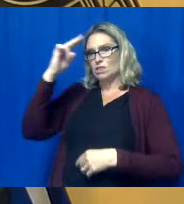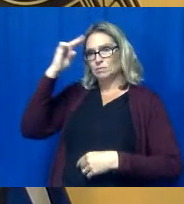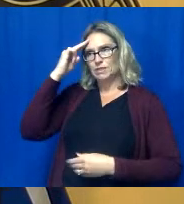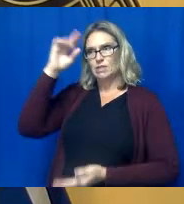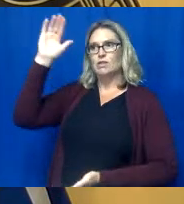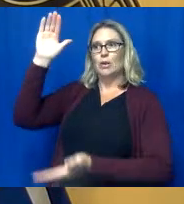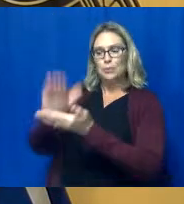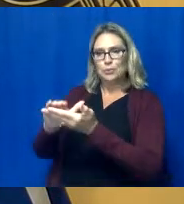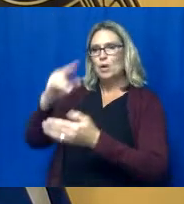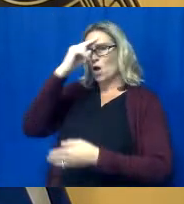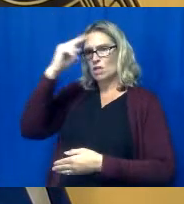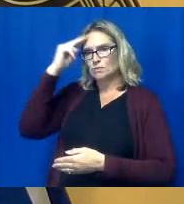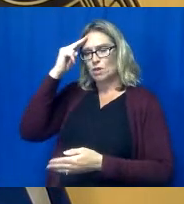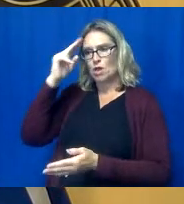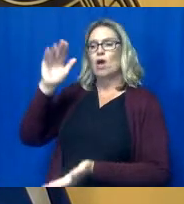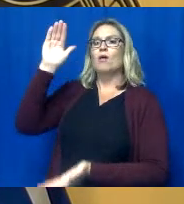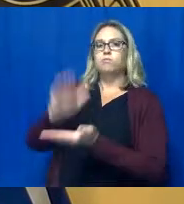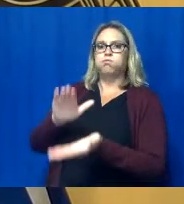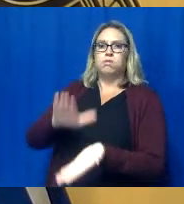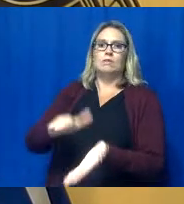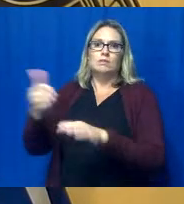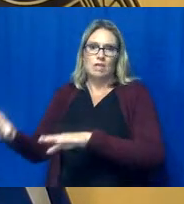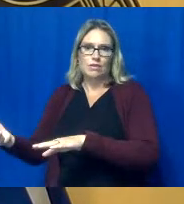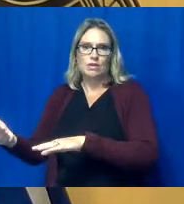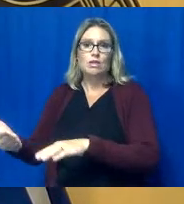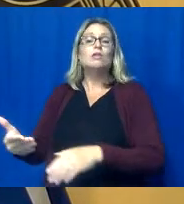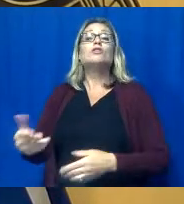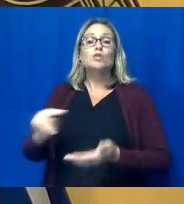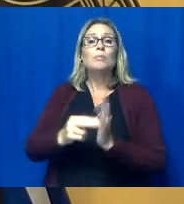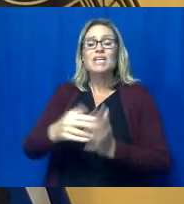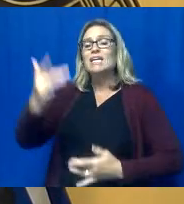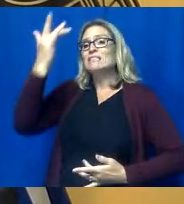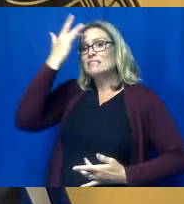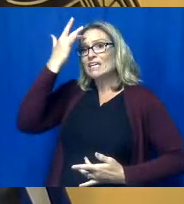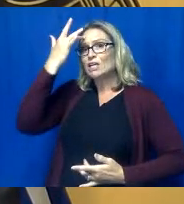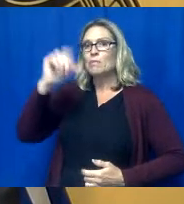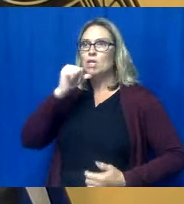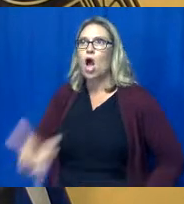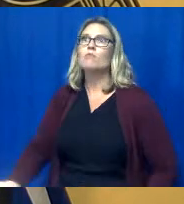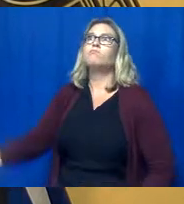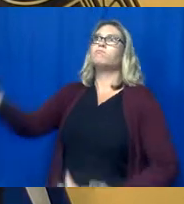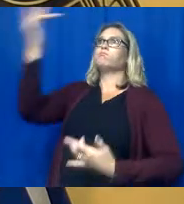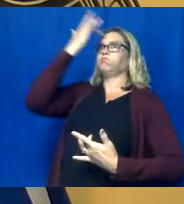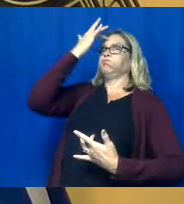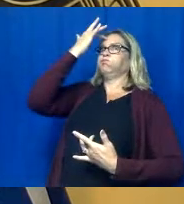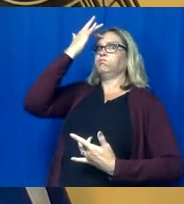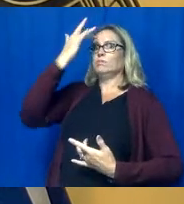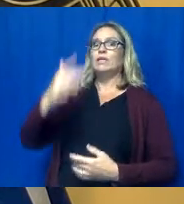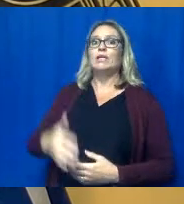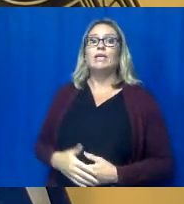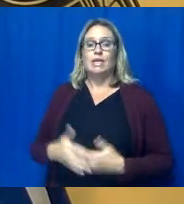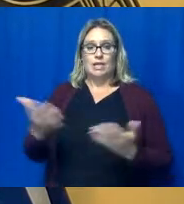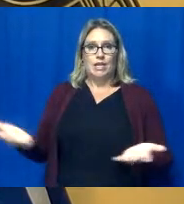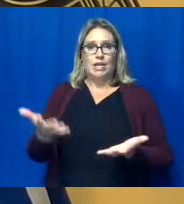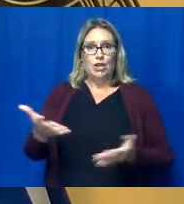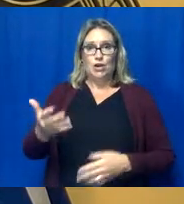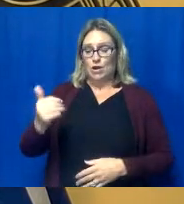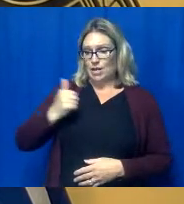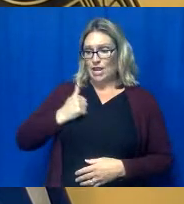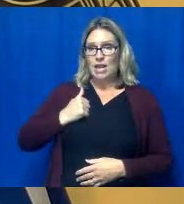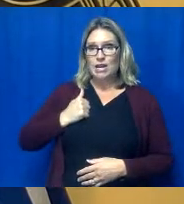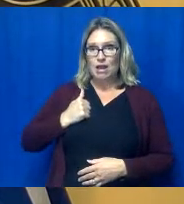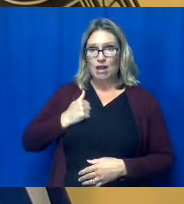death, so it's really good at preventing severe disease. Currently in Canada, because the vaccine is so